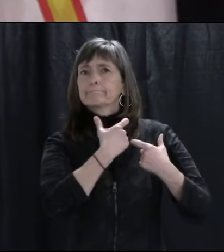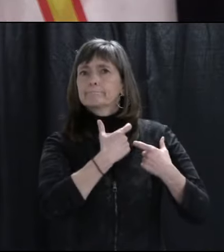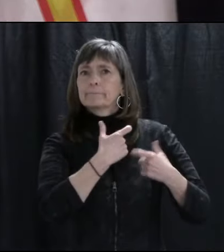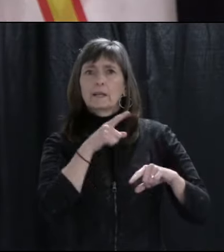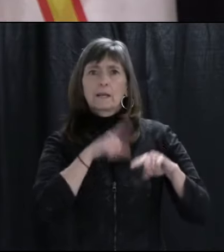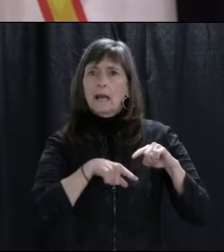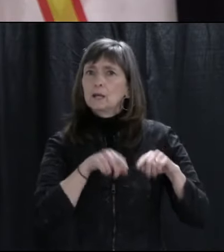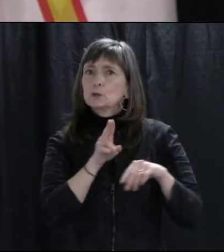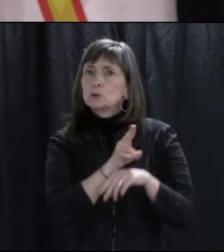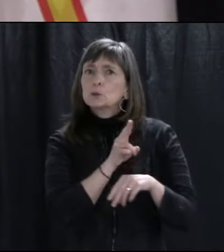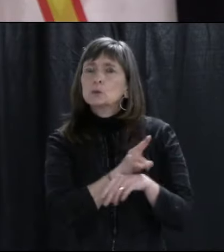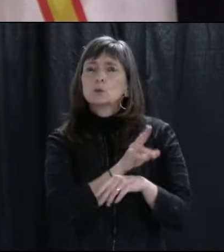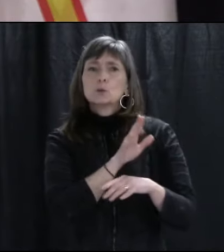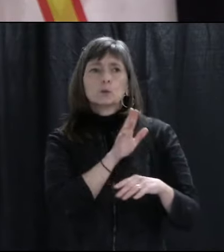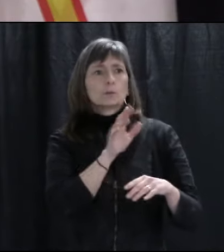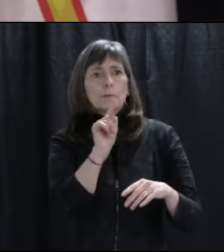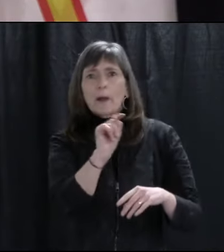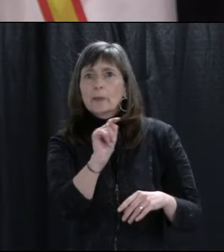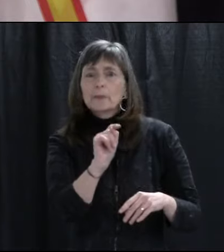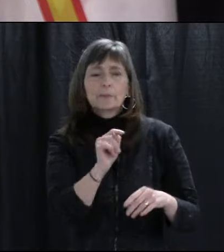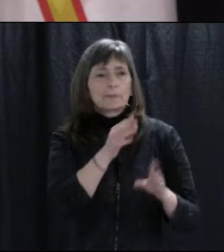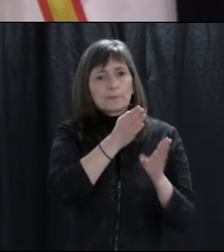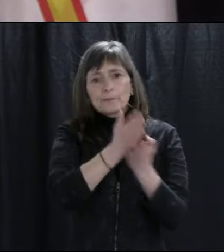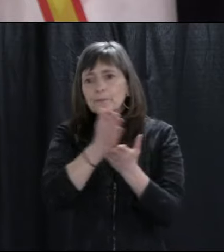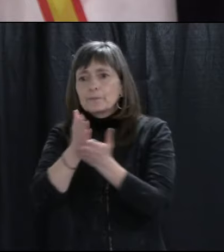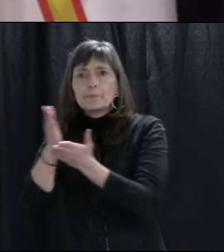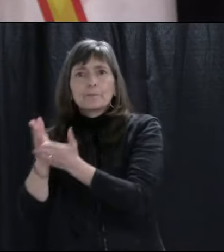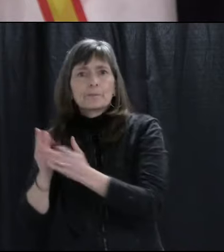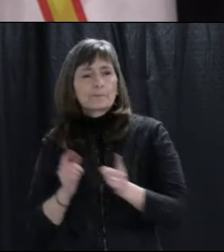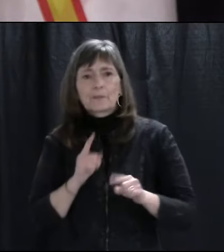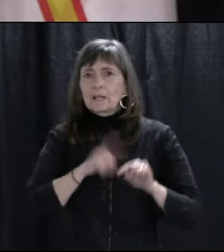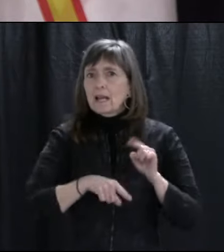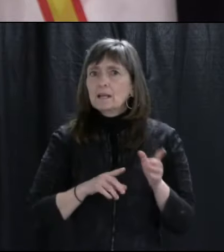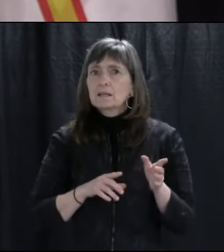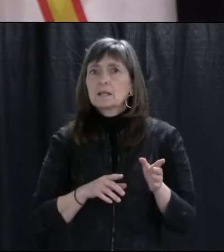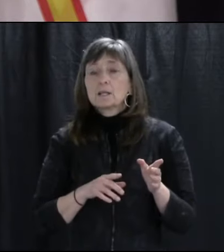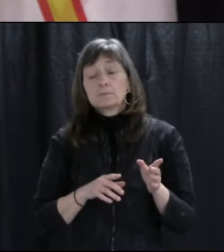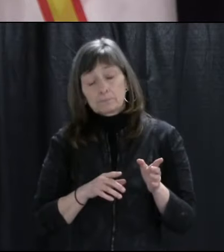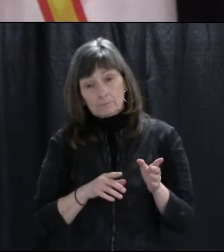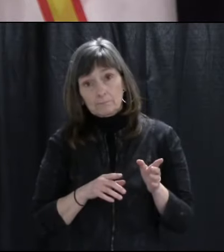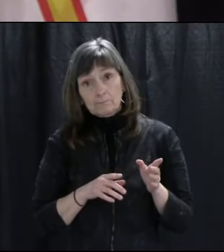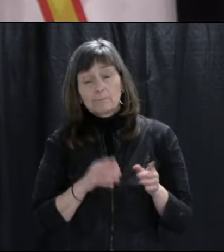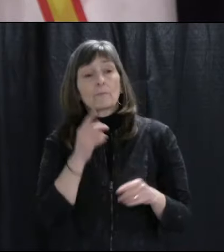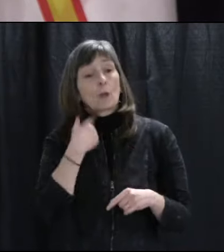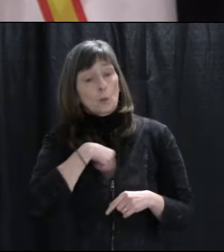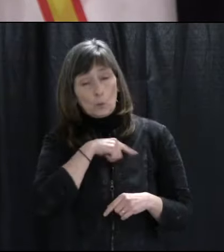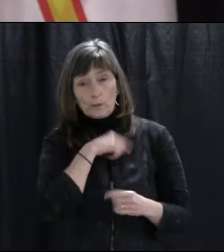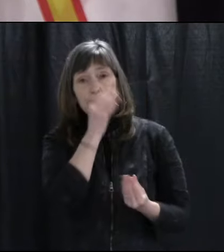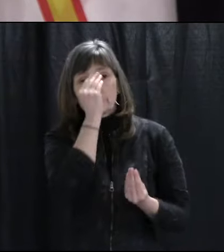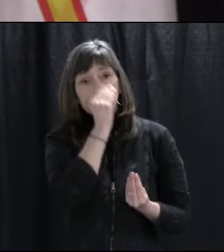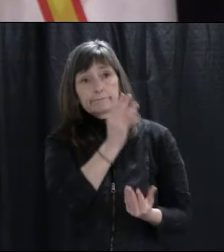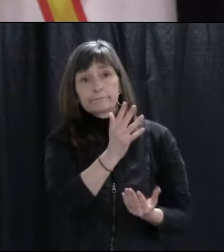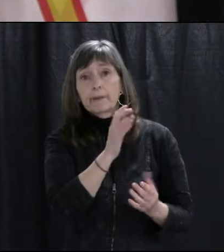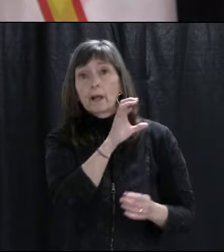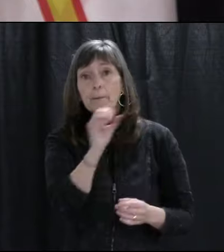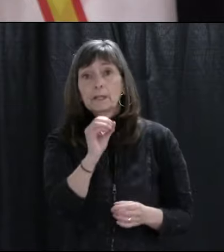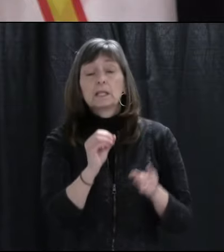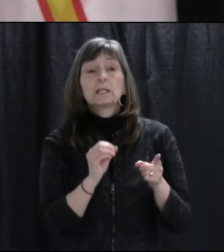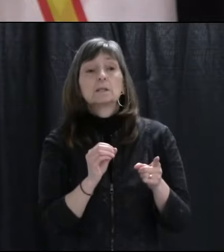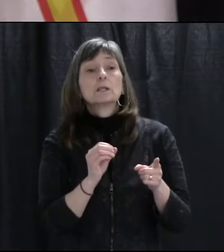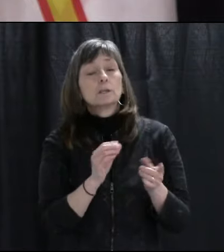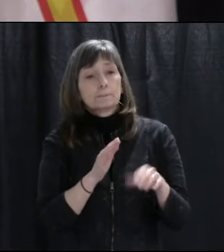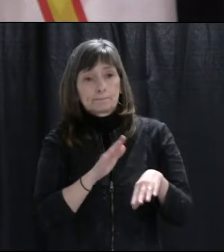access to things like washroom facilities. So I want to let you know that we've been in touch with the companies and that we have been ensured that